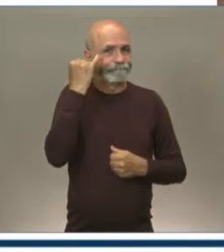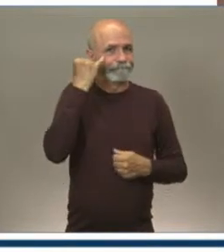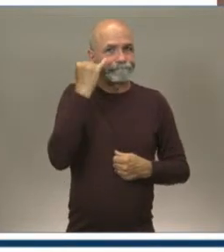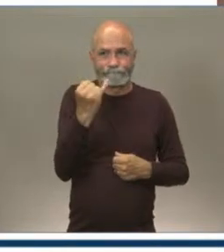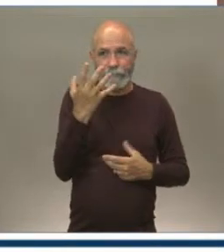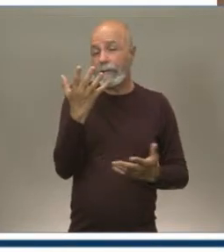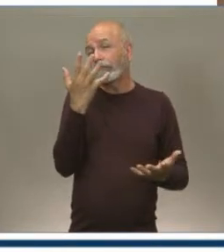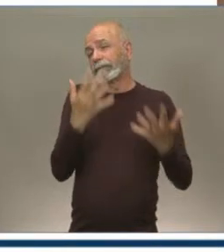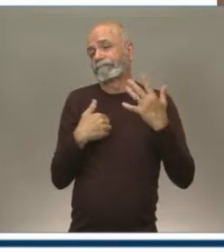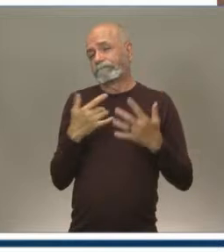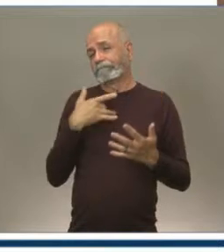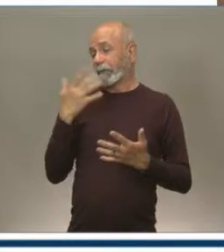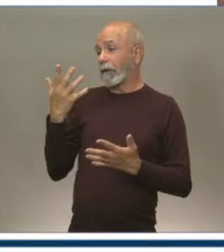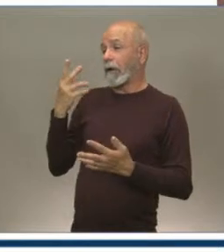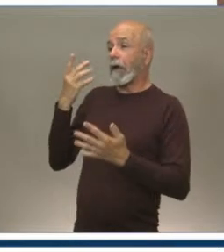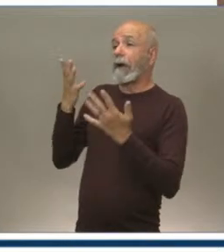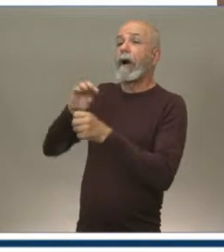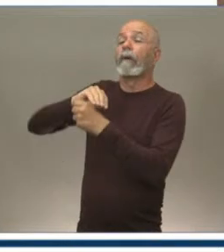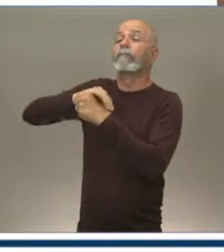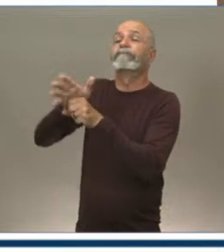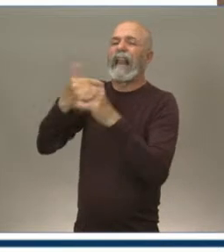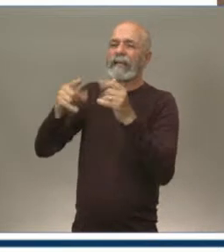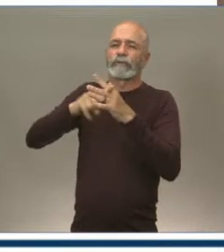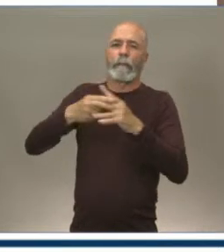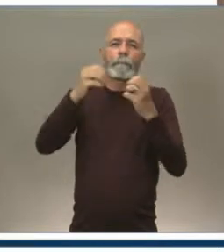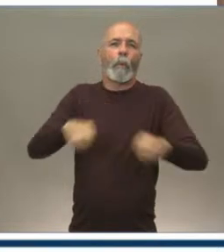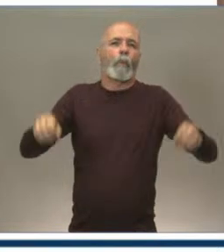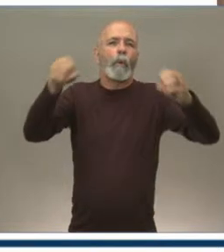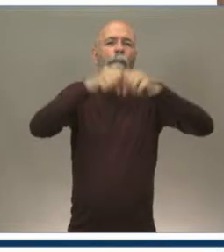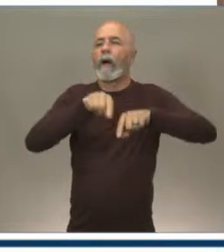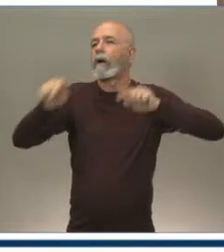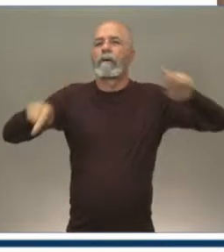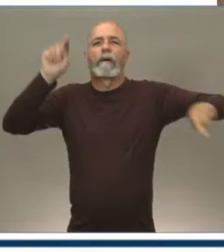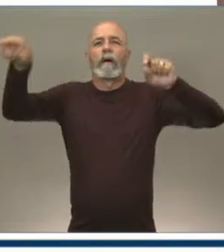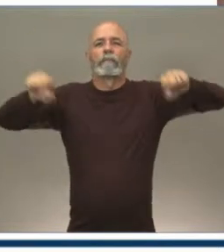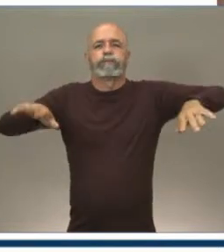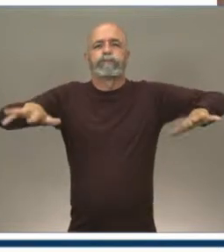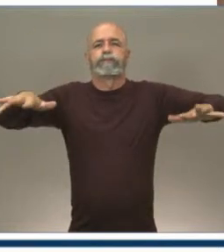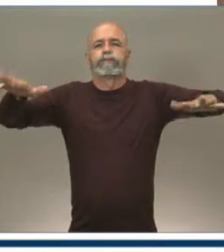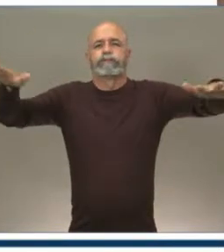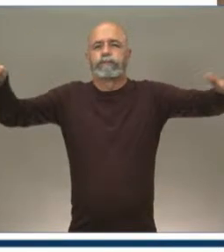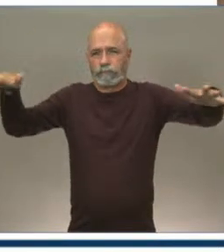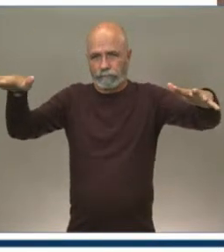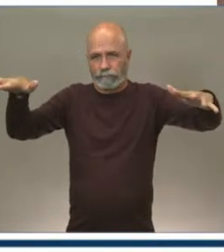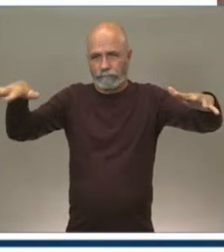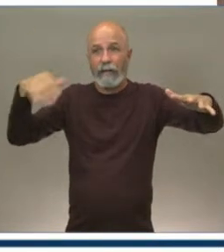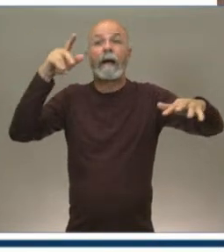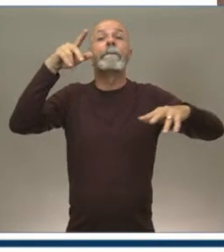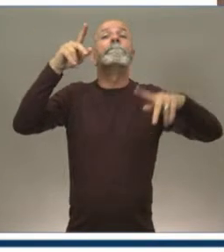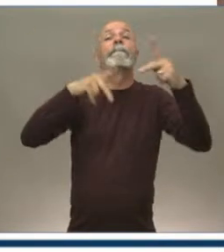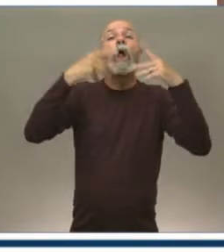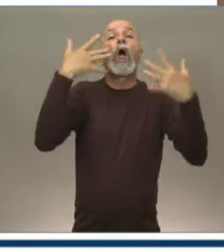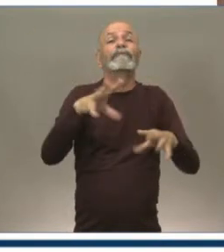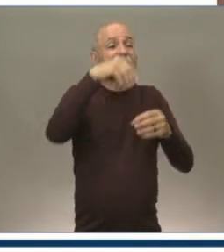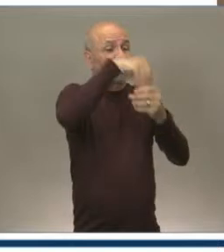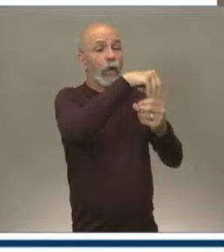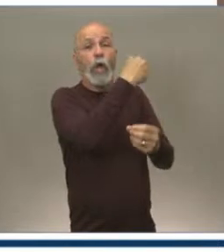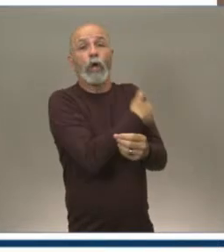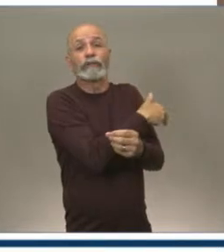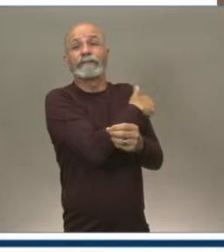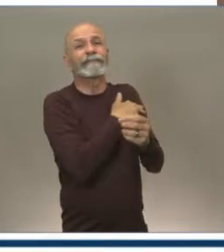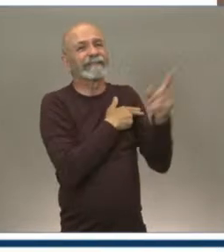COVID-19 in many areas of the province, the likelihood of COVID-19 infections among admitted patients is higher now than it's ever